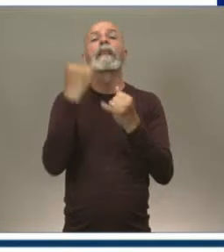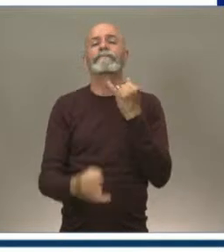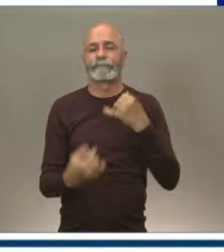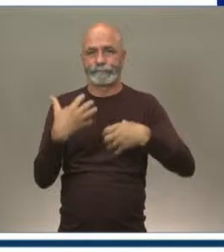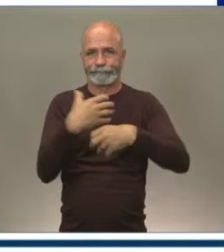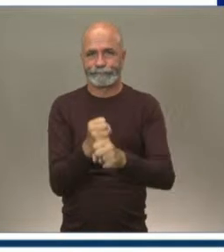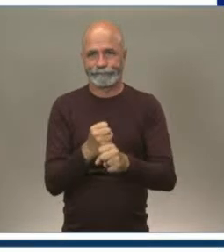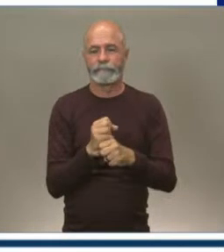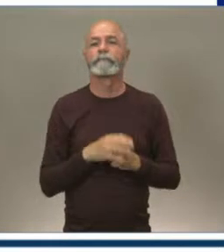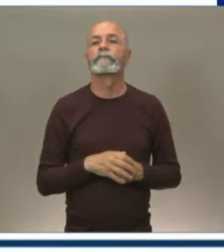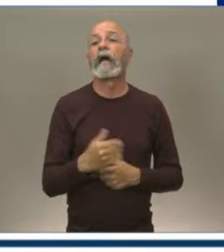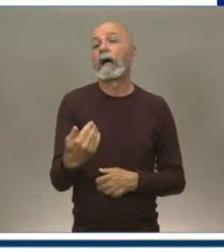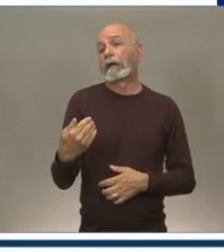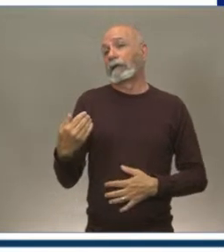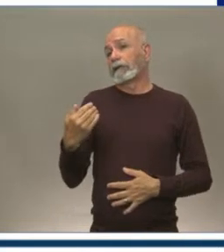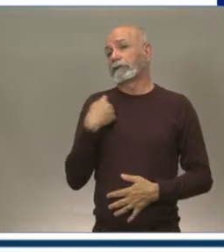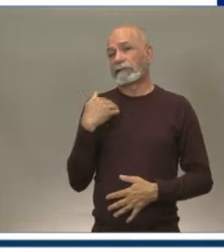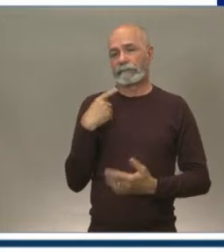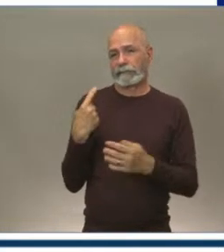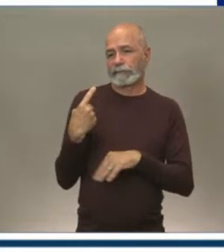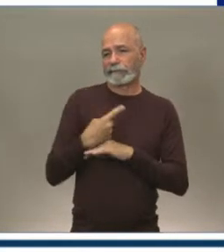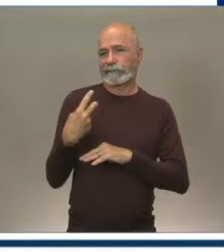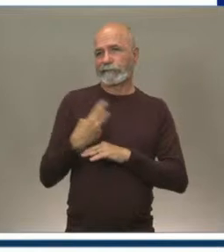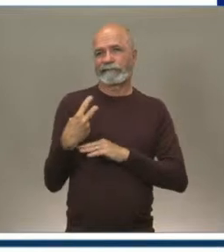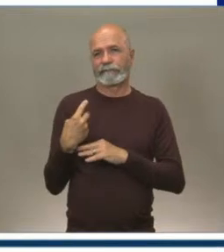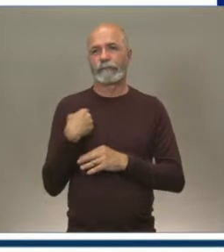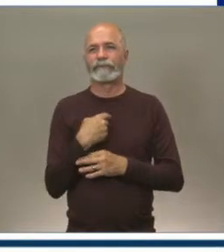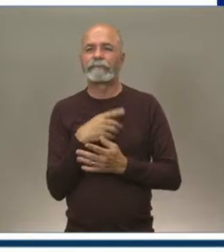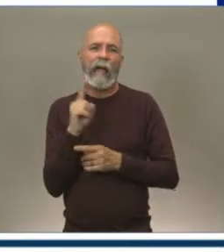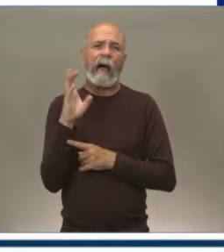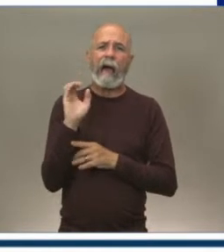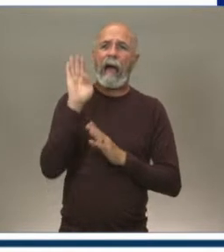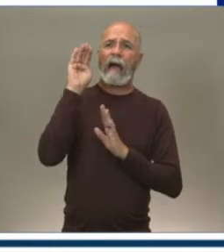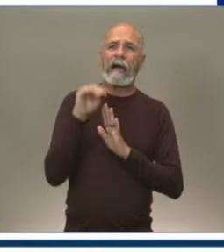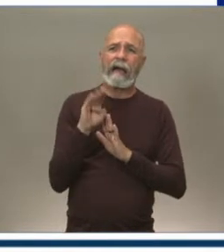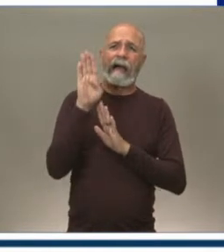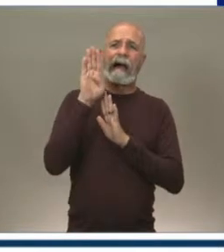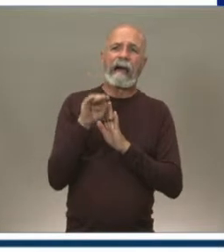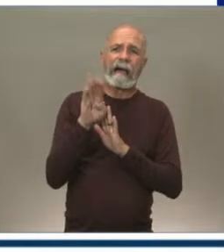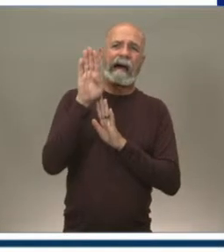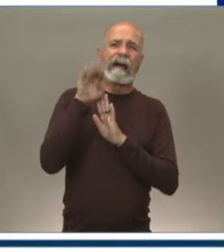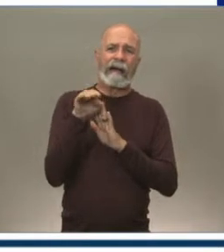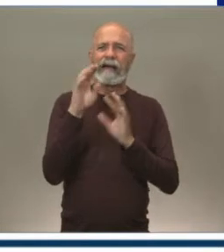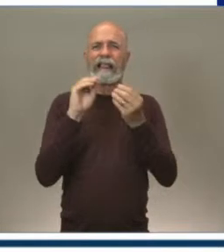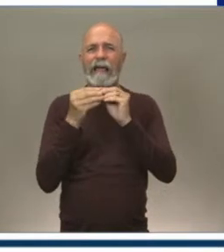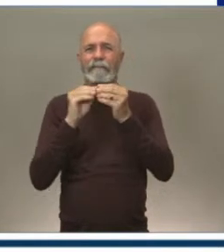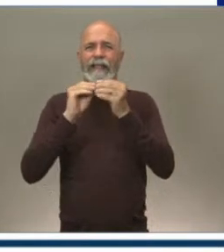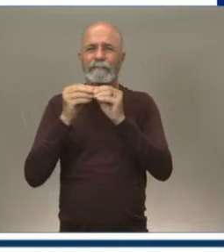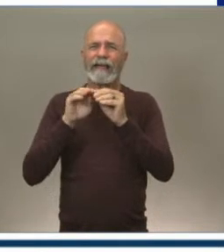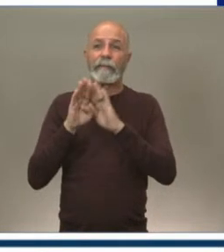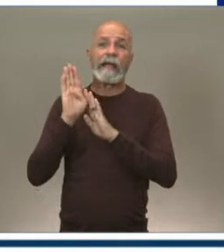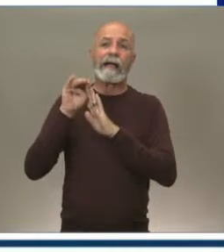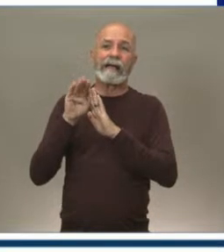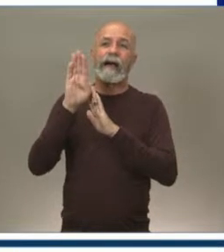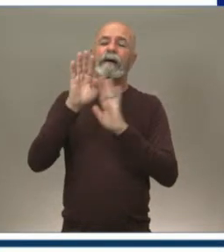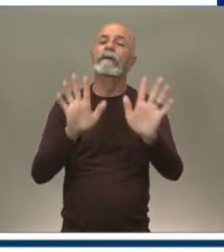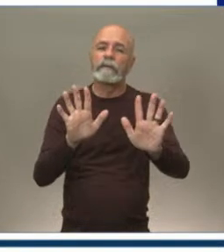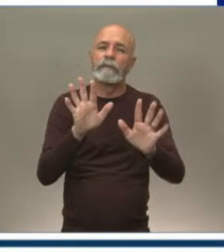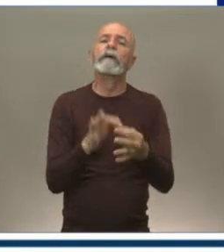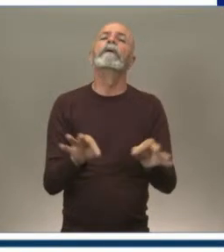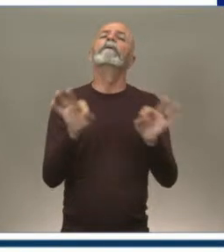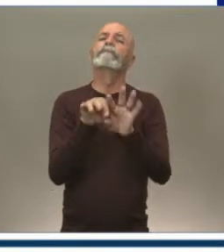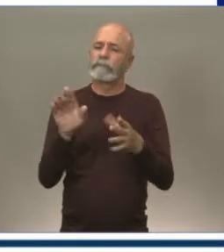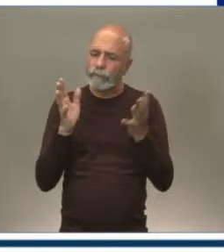of the last 3 days, and our testing and our restrictions and protocols remain a key part of how we're going to